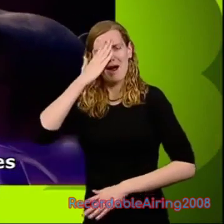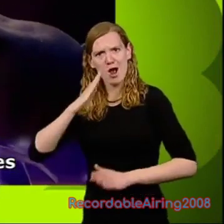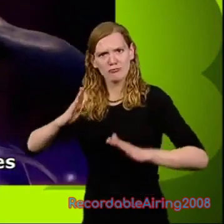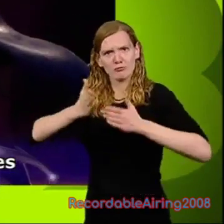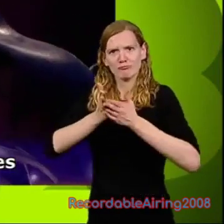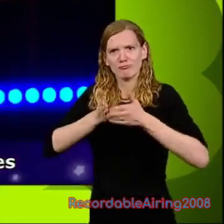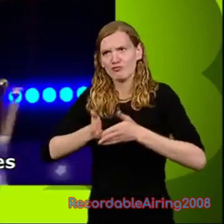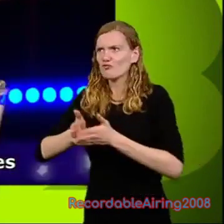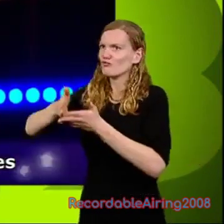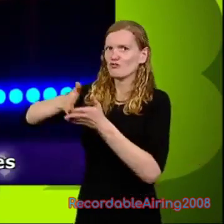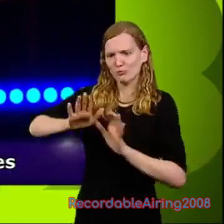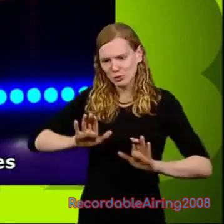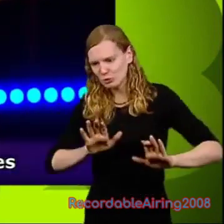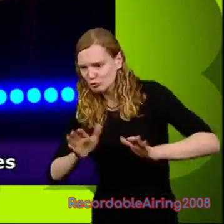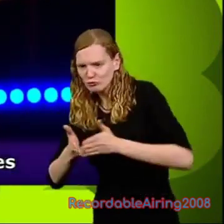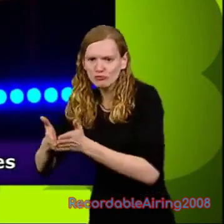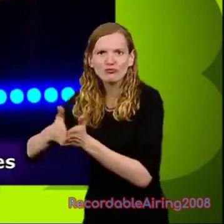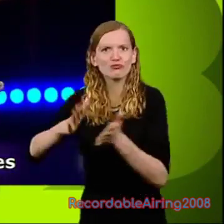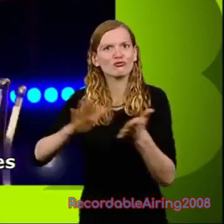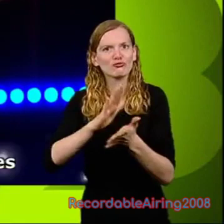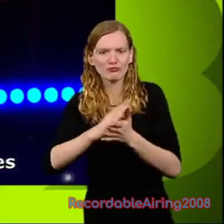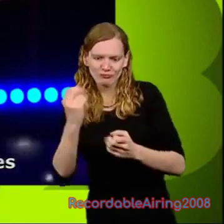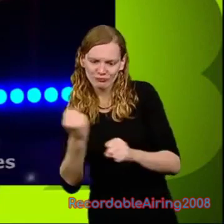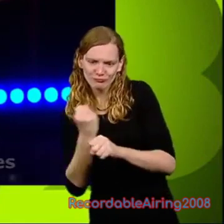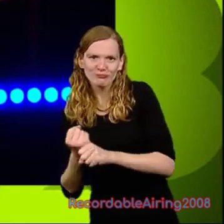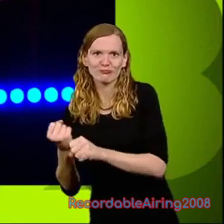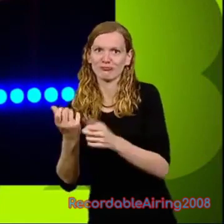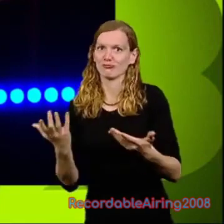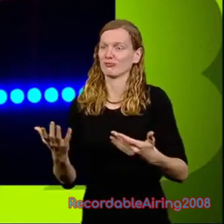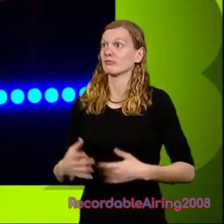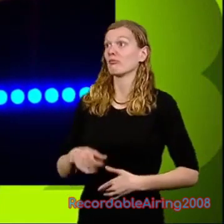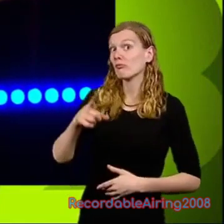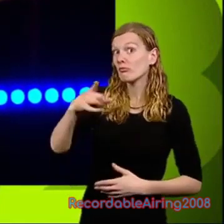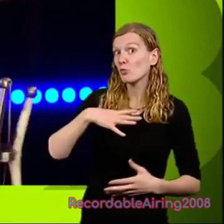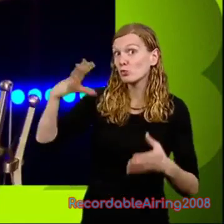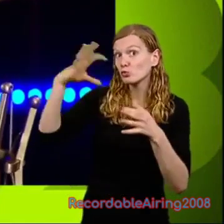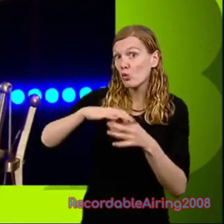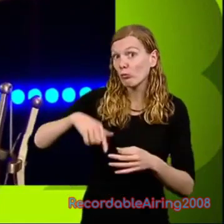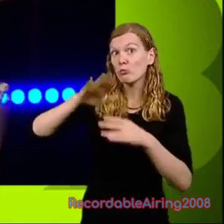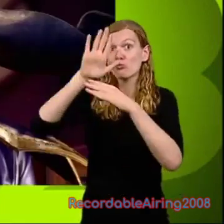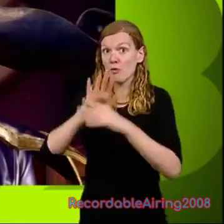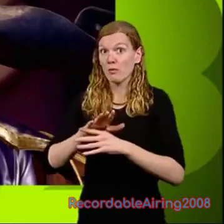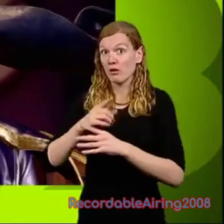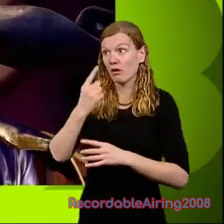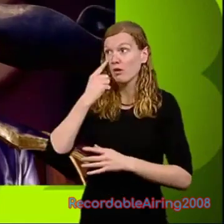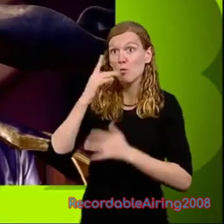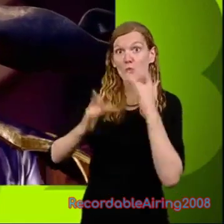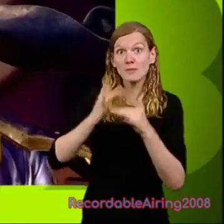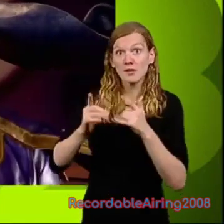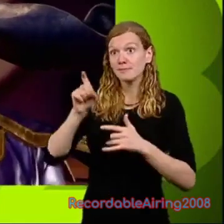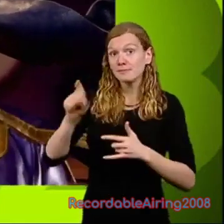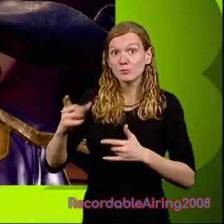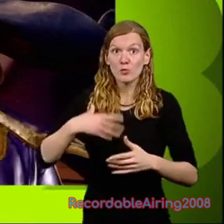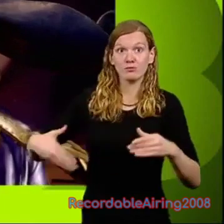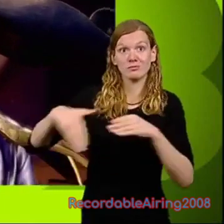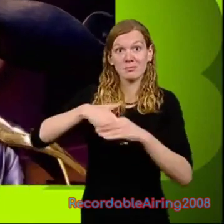the boat out? Cast your line and get online and join the pirate posse to pick all sorts of tunes to listen to. That's a very goodbye from